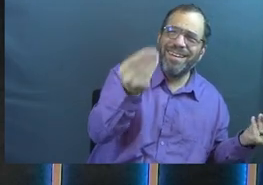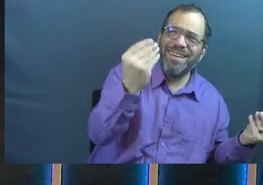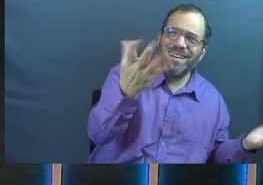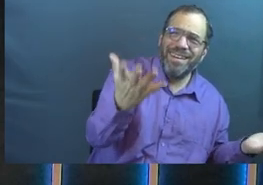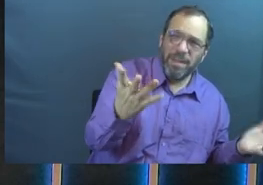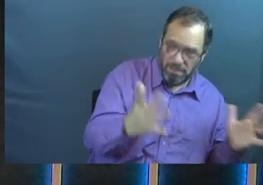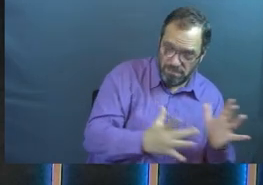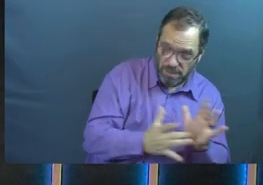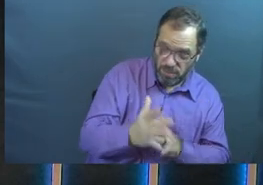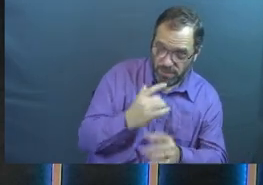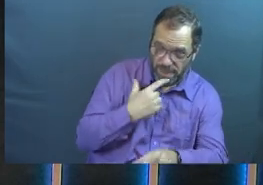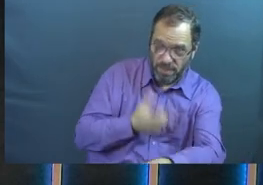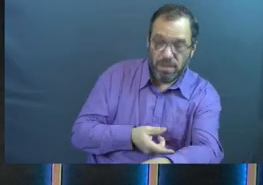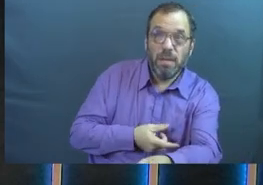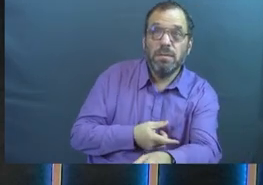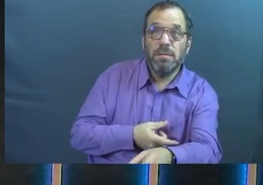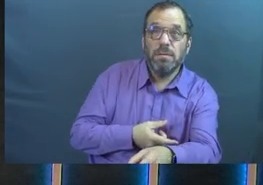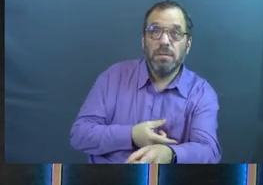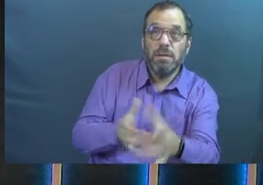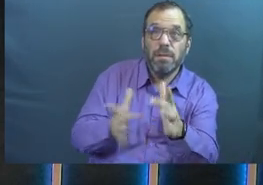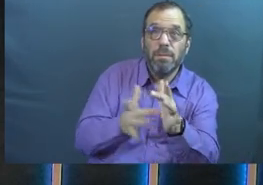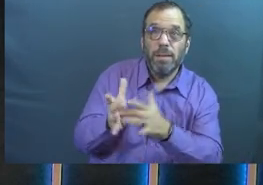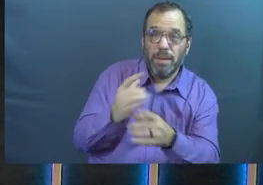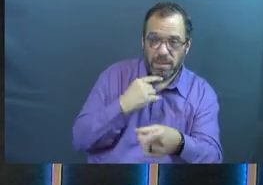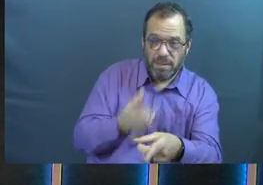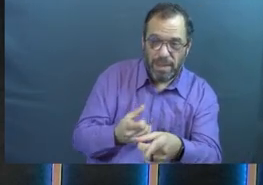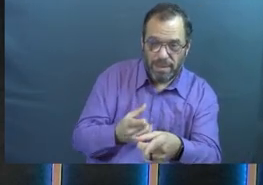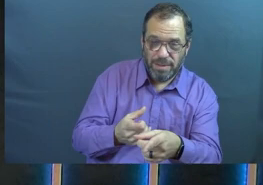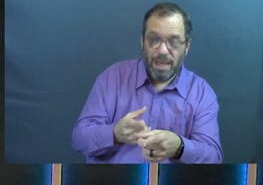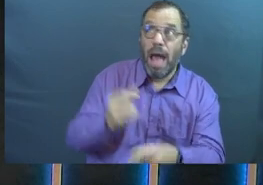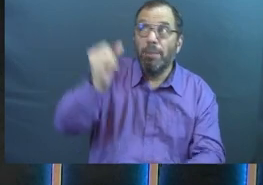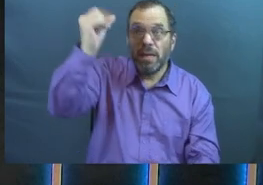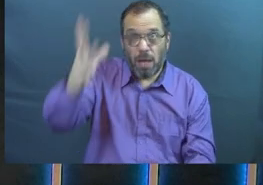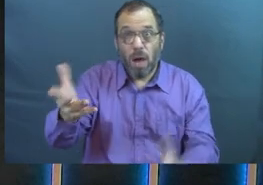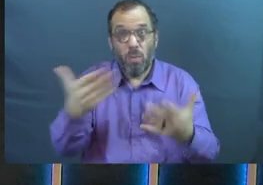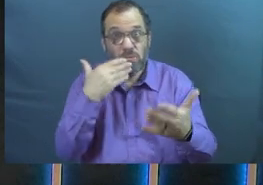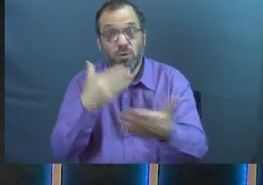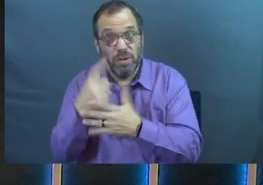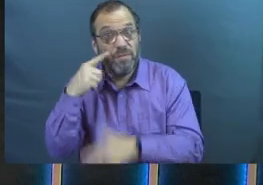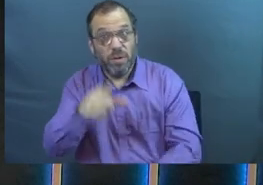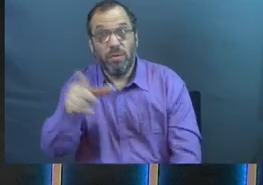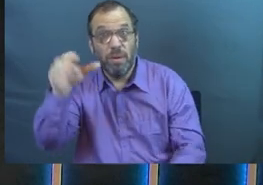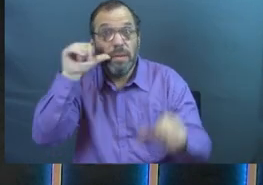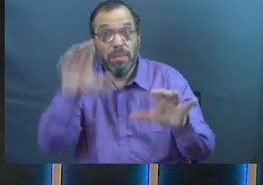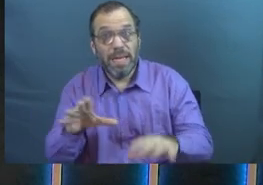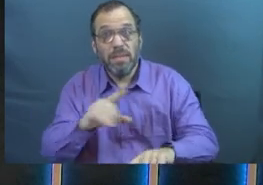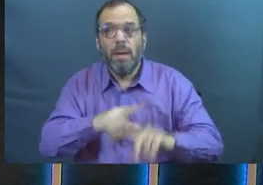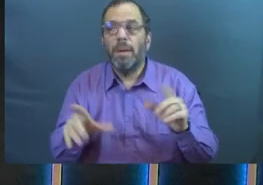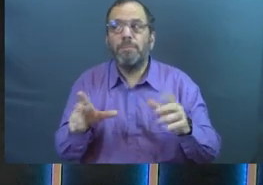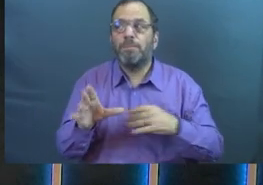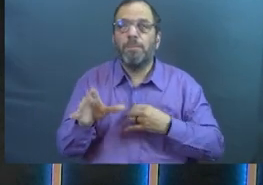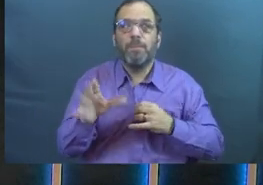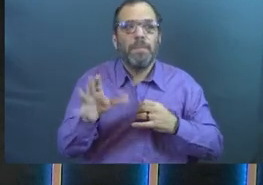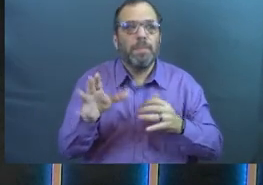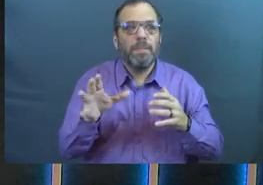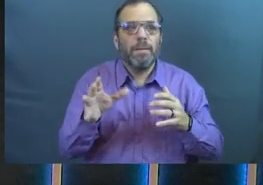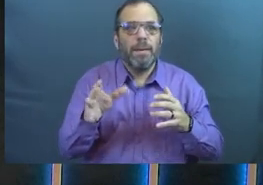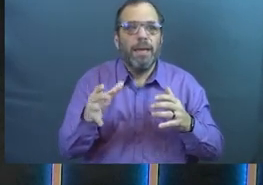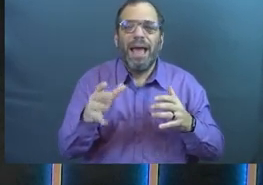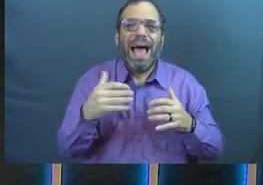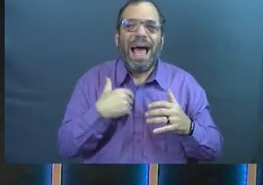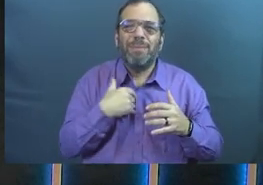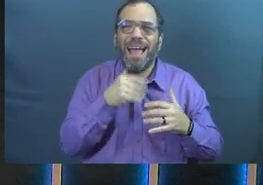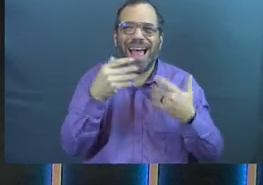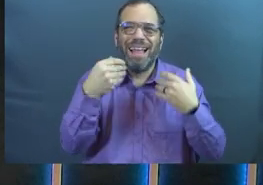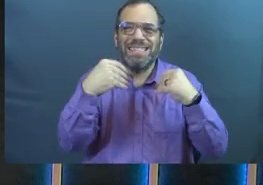That's what your Bible says, though. And it's not that God doesn't want good things for you. It's just that I'm not